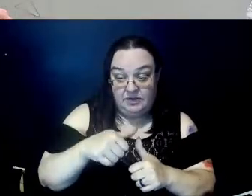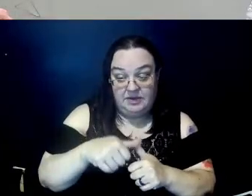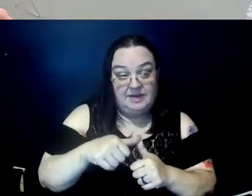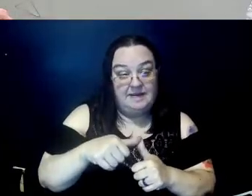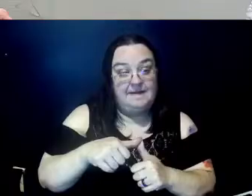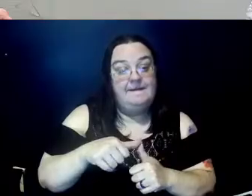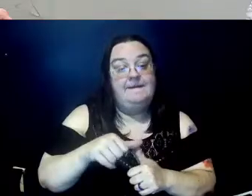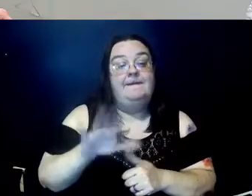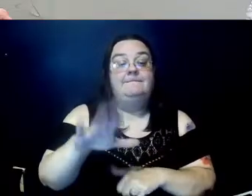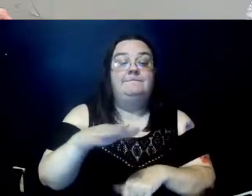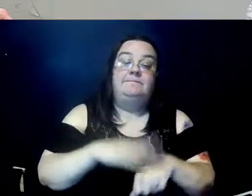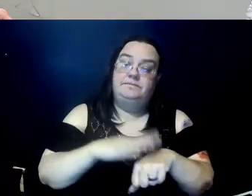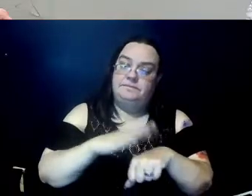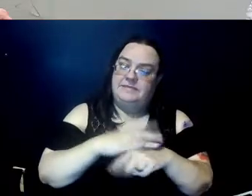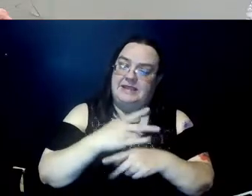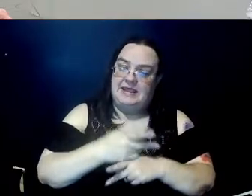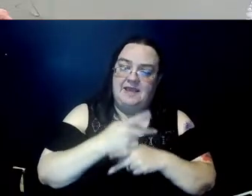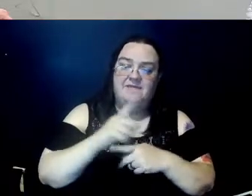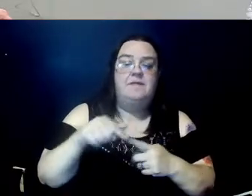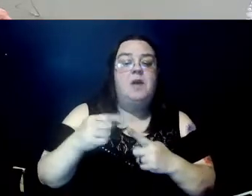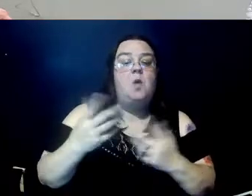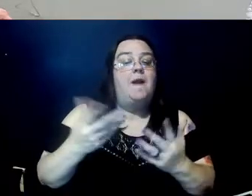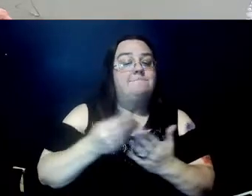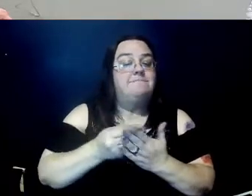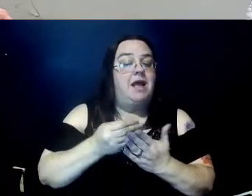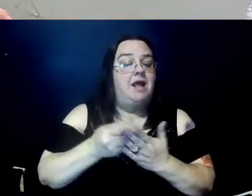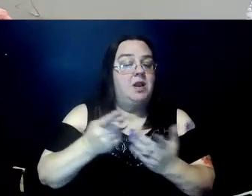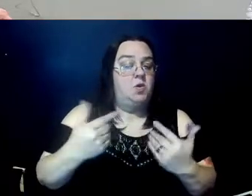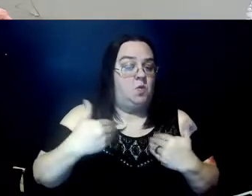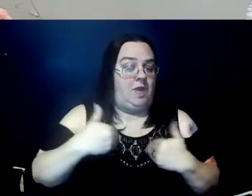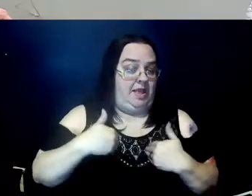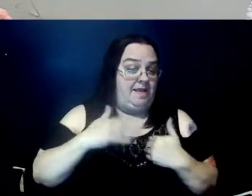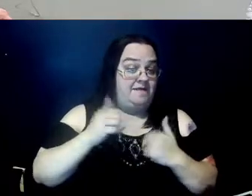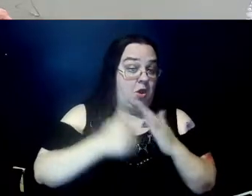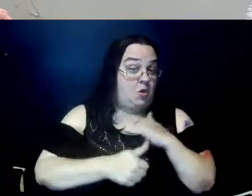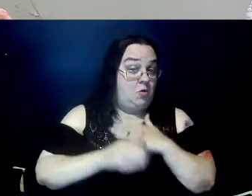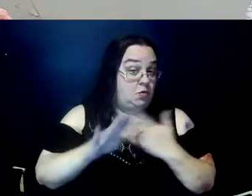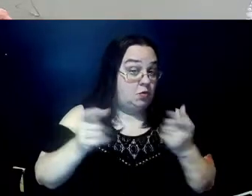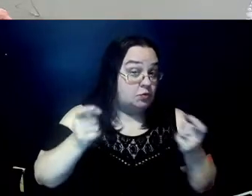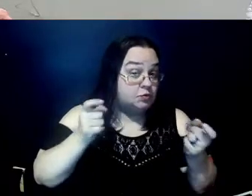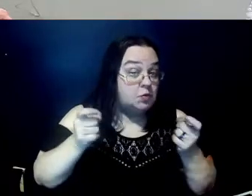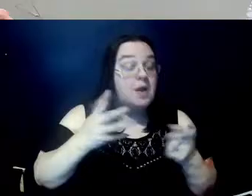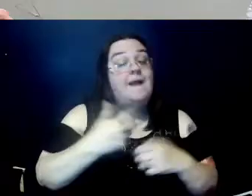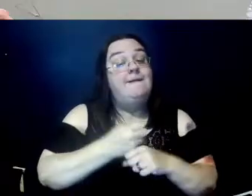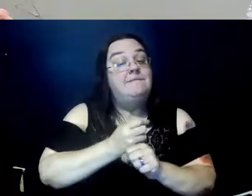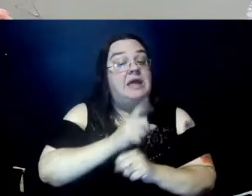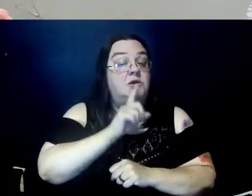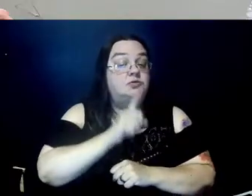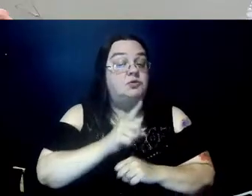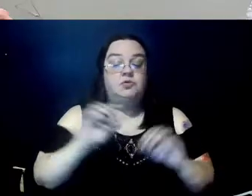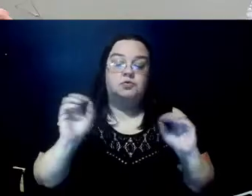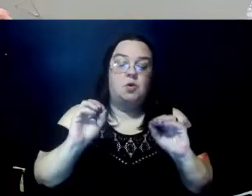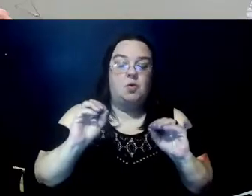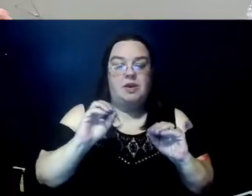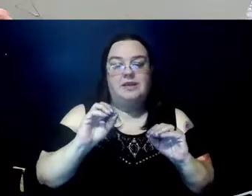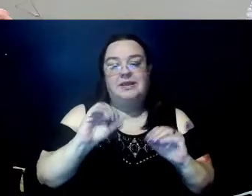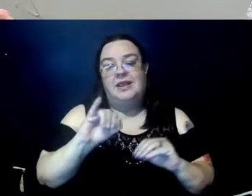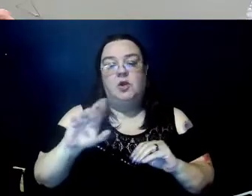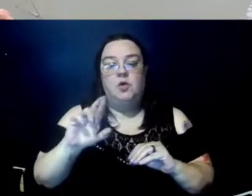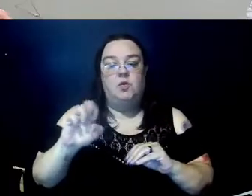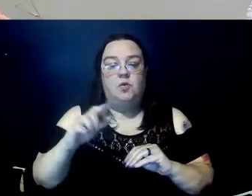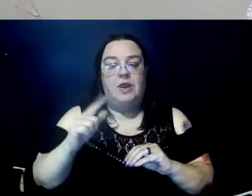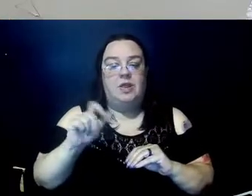be careful about the money you have under your control and make sure there's no irregularities. Thank